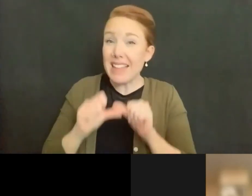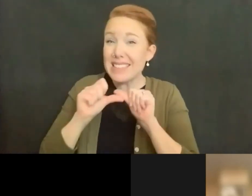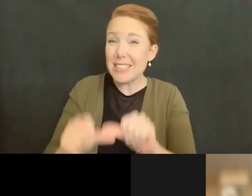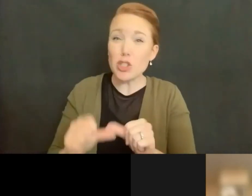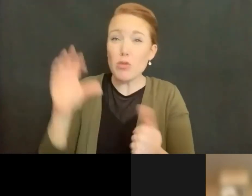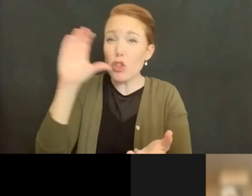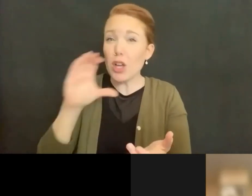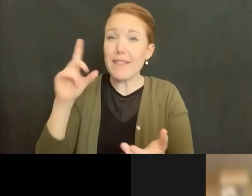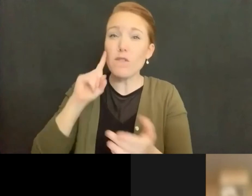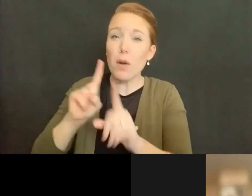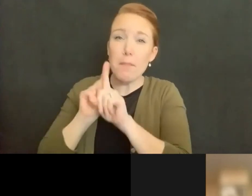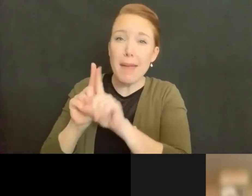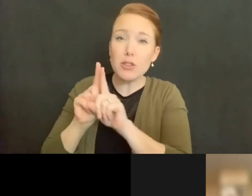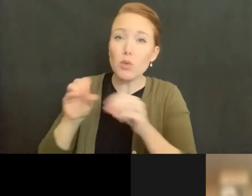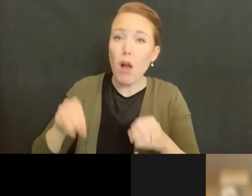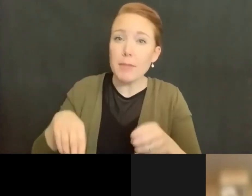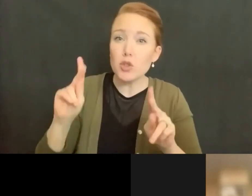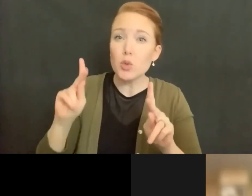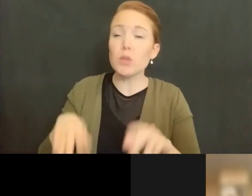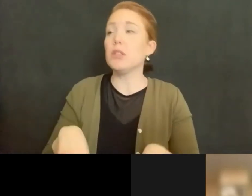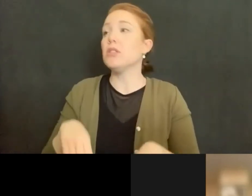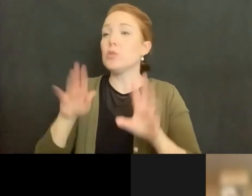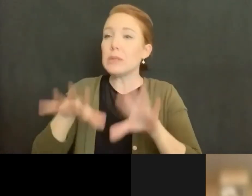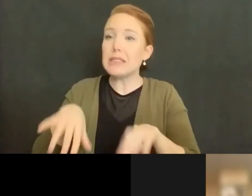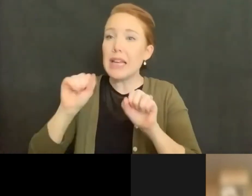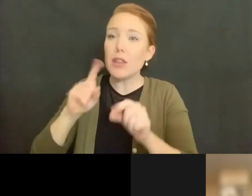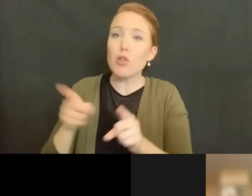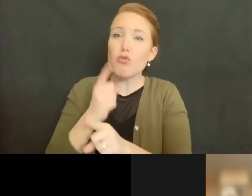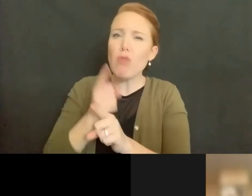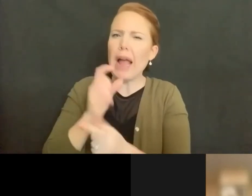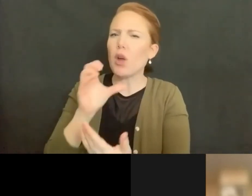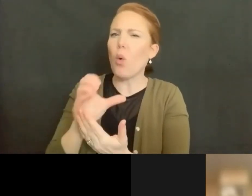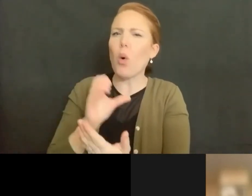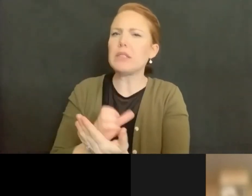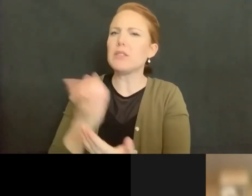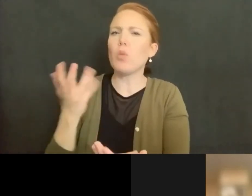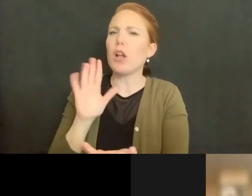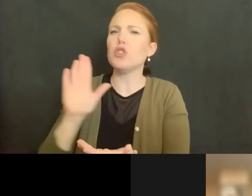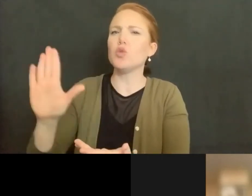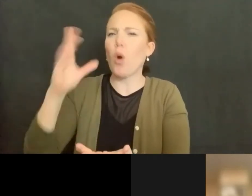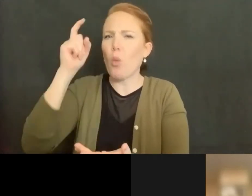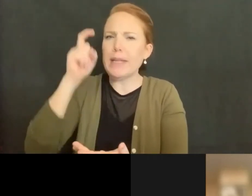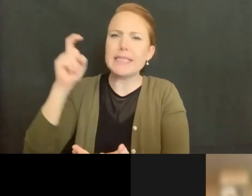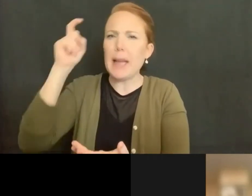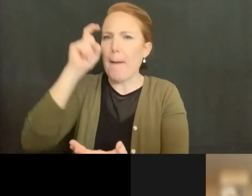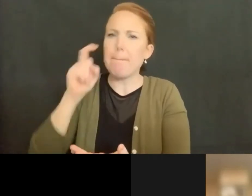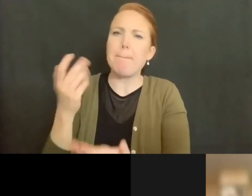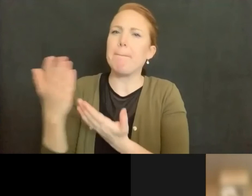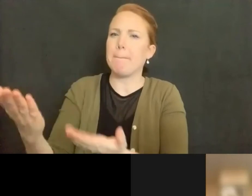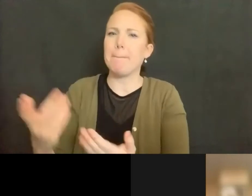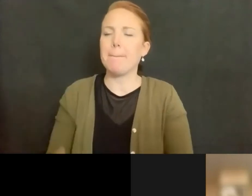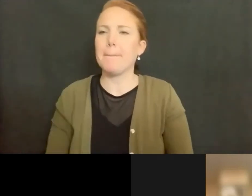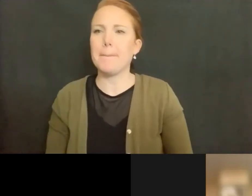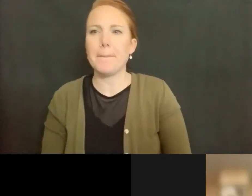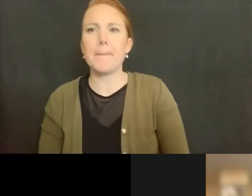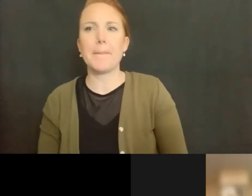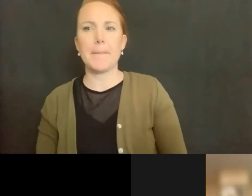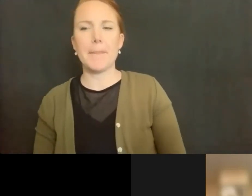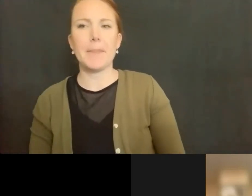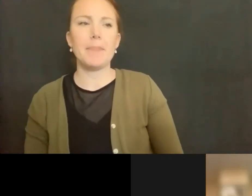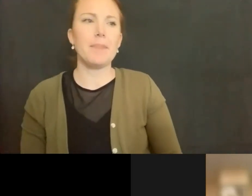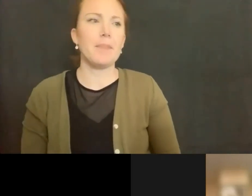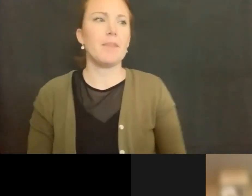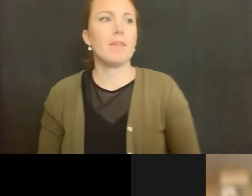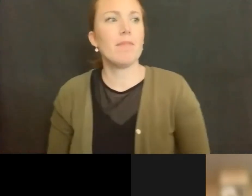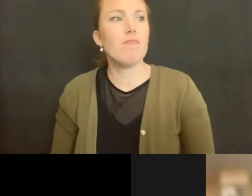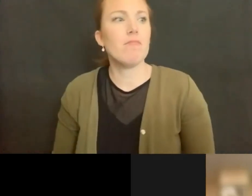shadow opportunities, to take the right courses? Like, what would be your wisdom to them? Yeah, so